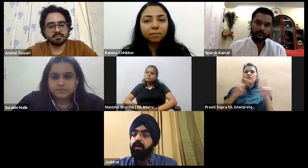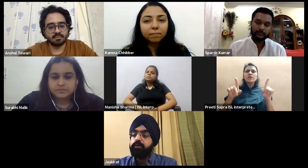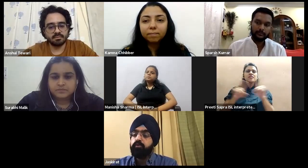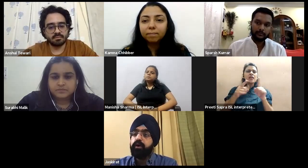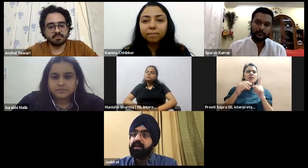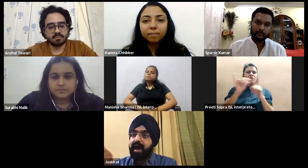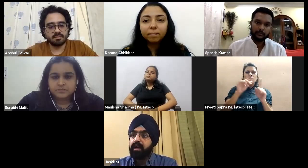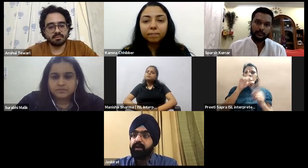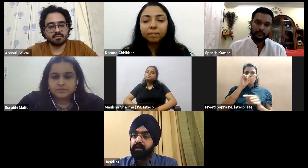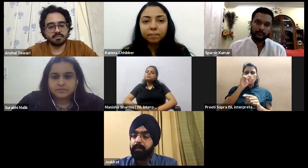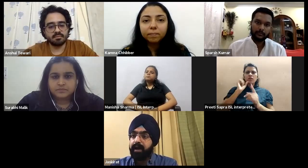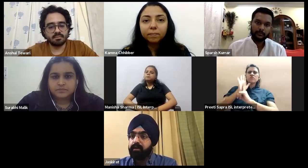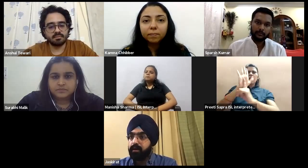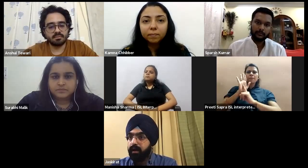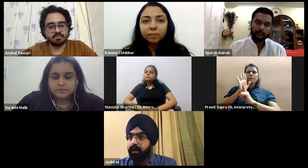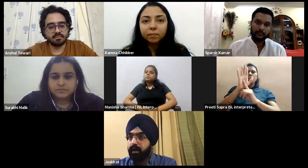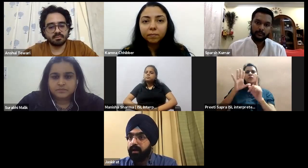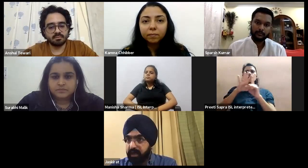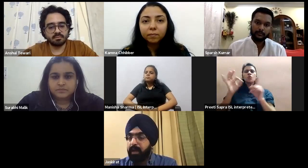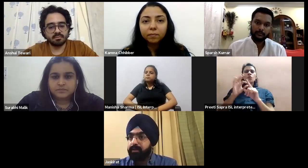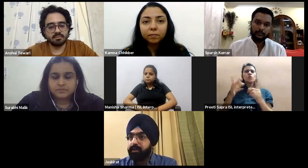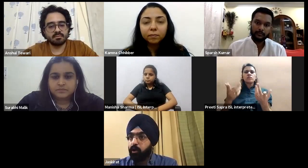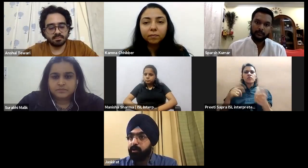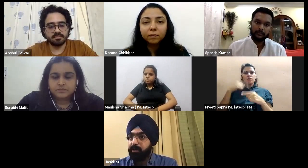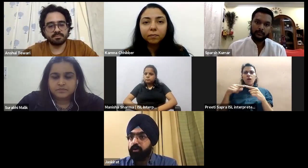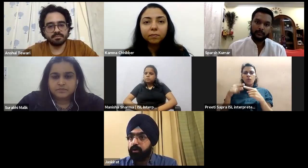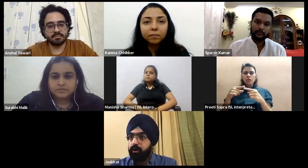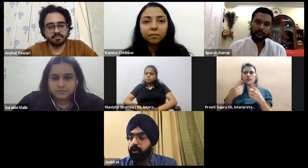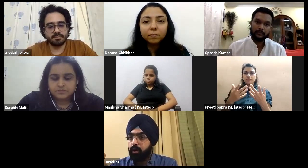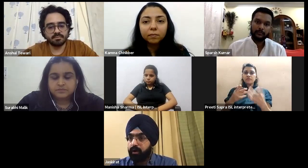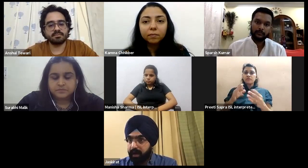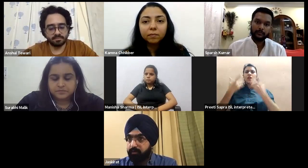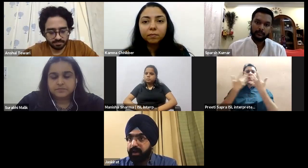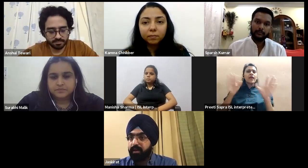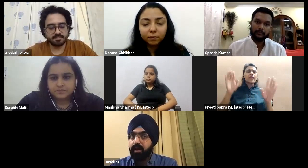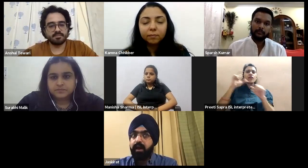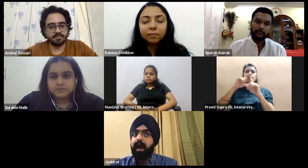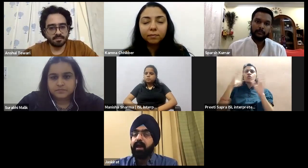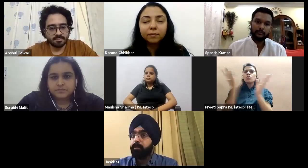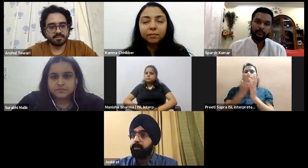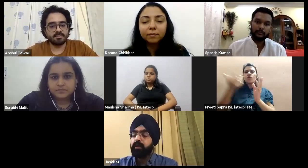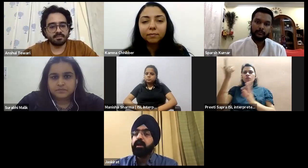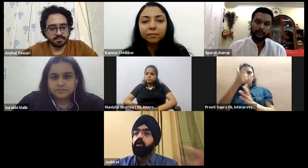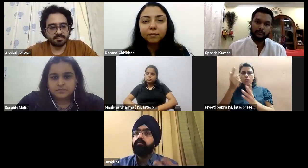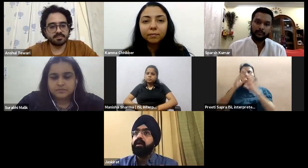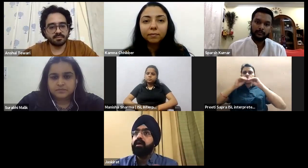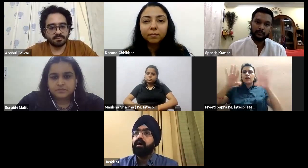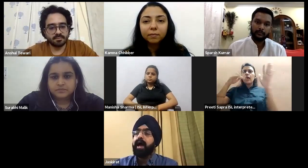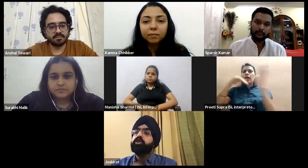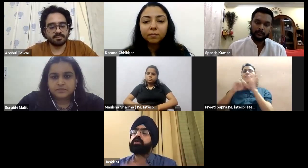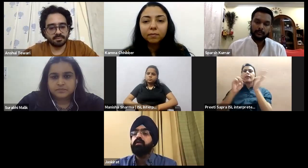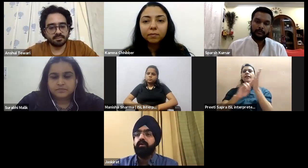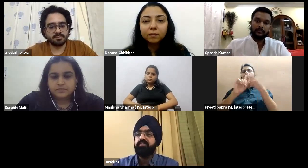campaign, which was further aggravated by the Social Dilemma, the documentary on Netflix, had it not been for that, a lot of